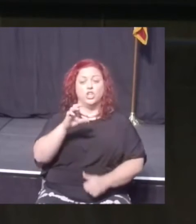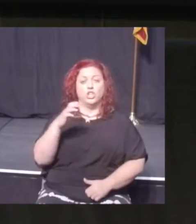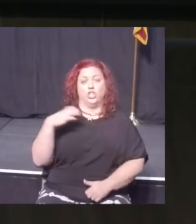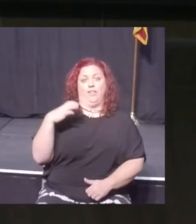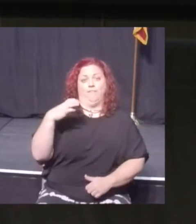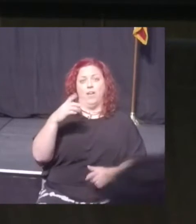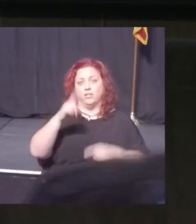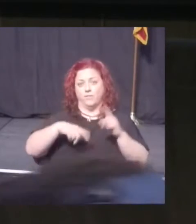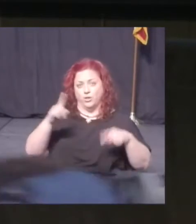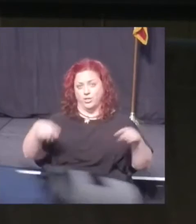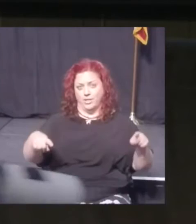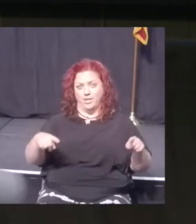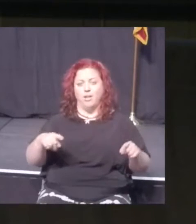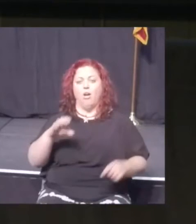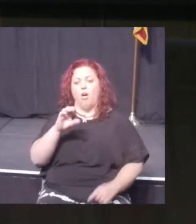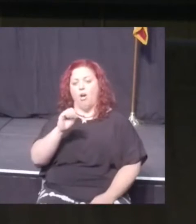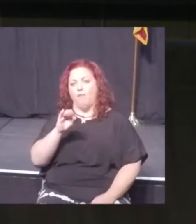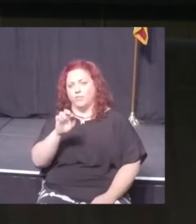Officer.